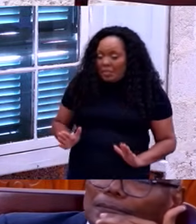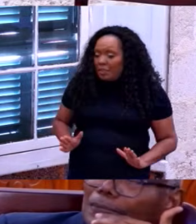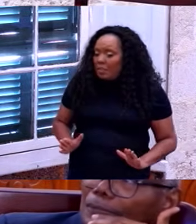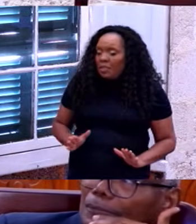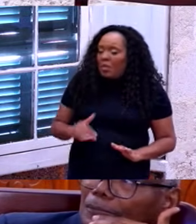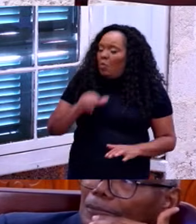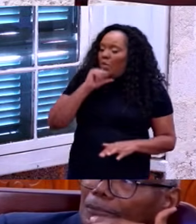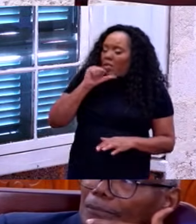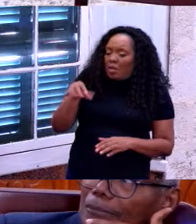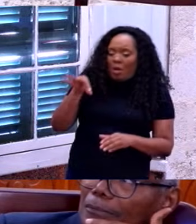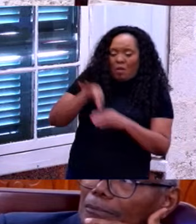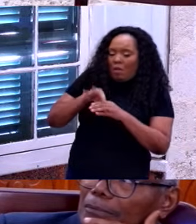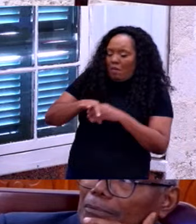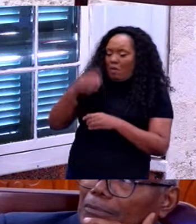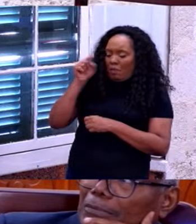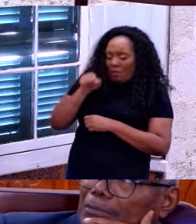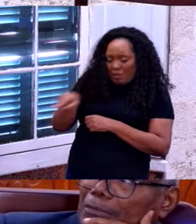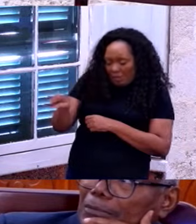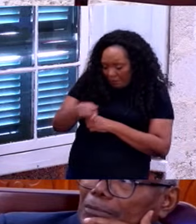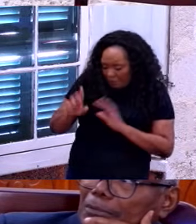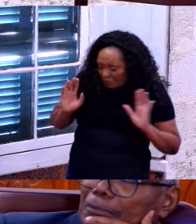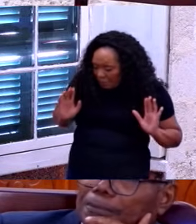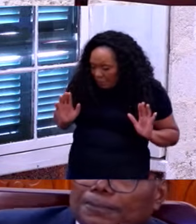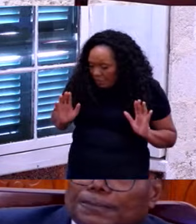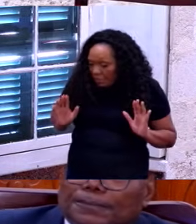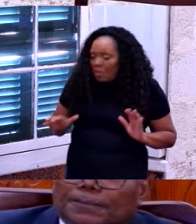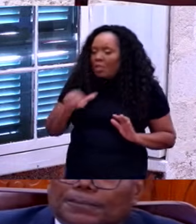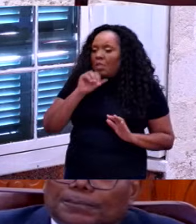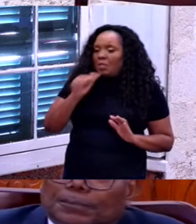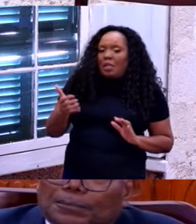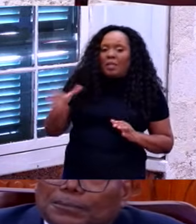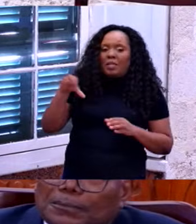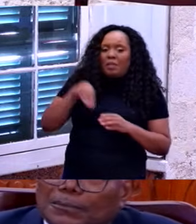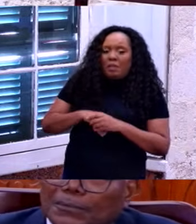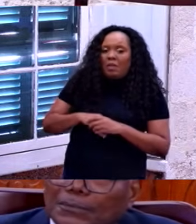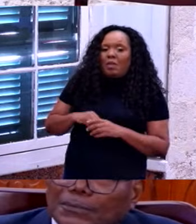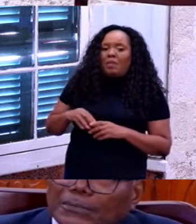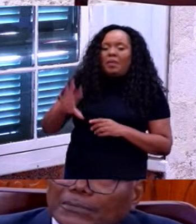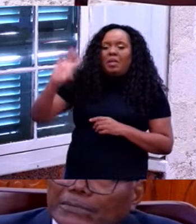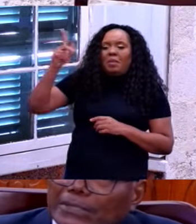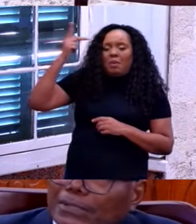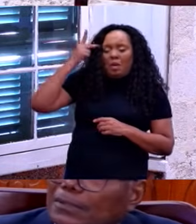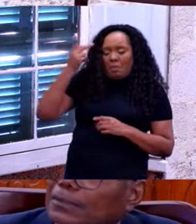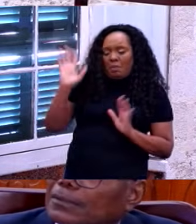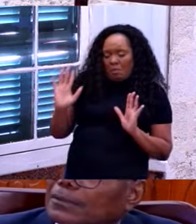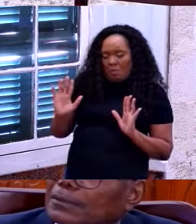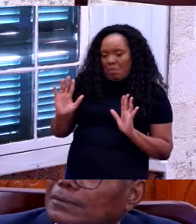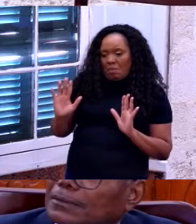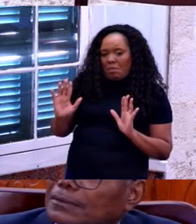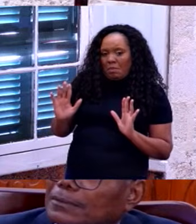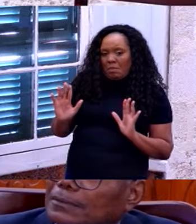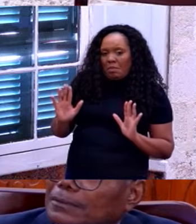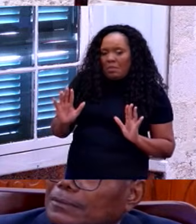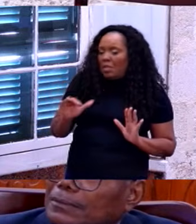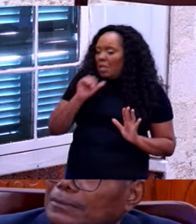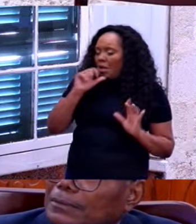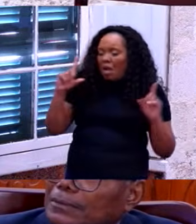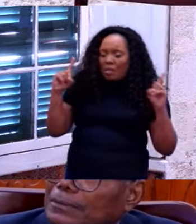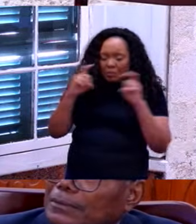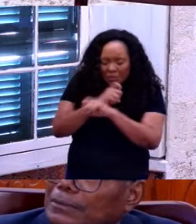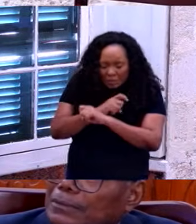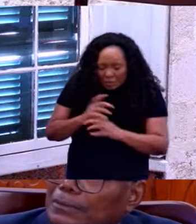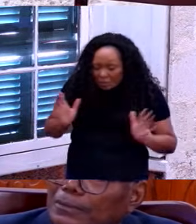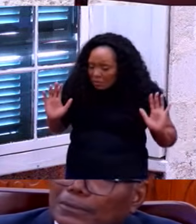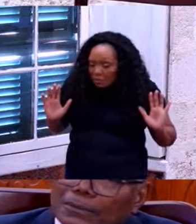and sitting in the chamber at the time of their election as speaker. It is not complicated. In fact, when